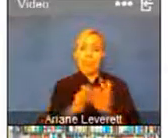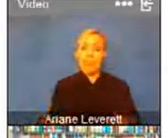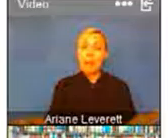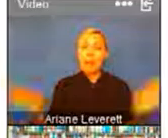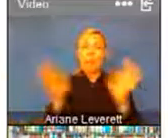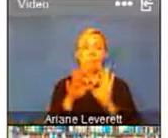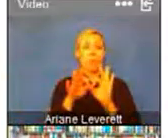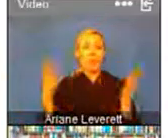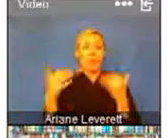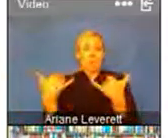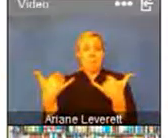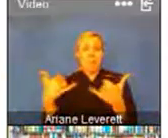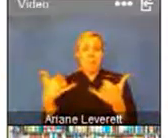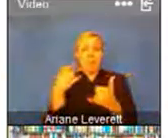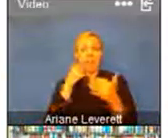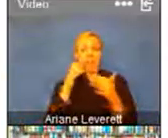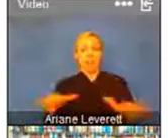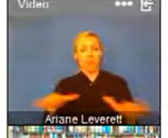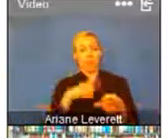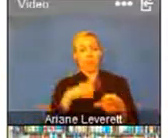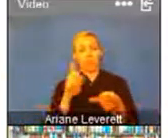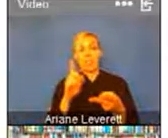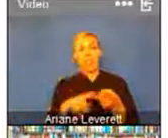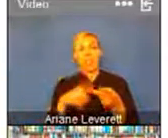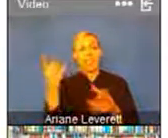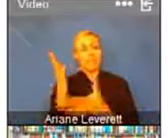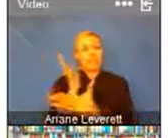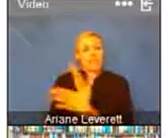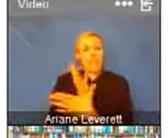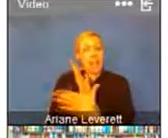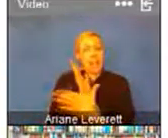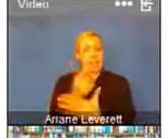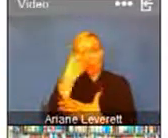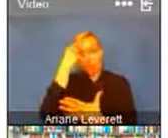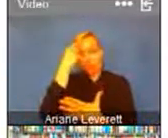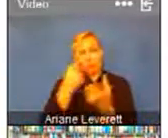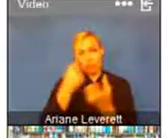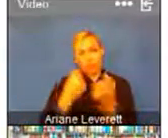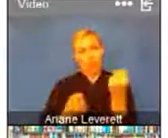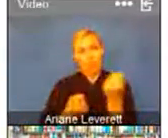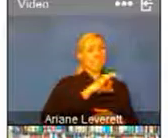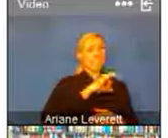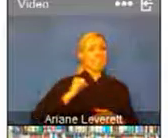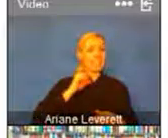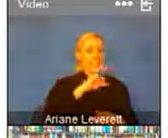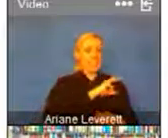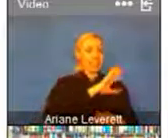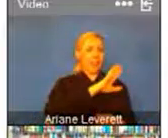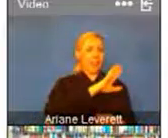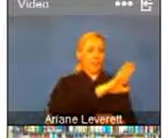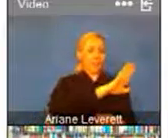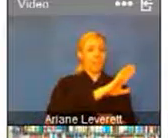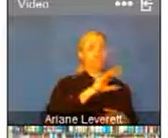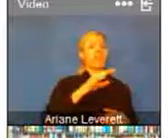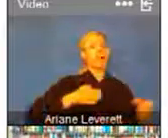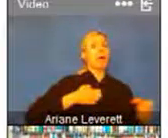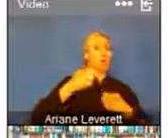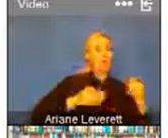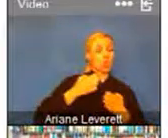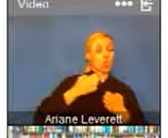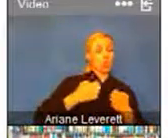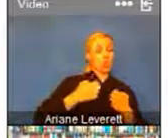of 3. They even reduce until the age of 18 again to 60%. If it's going